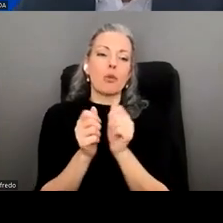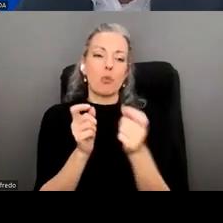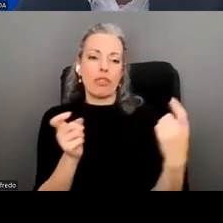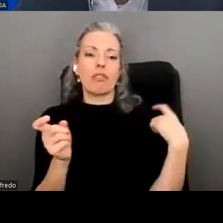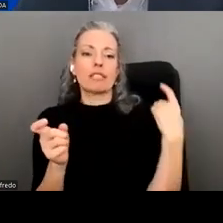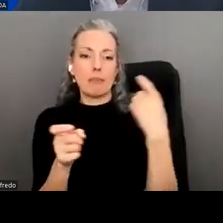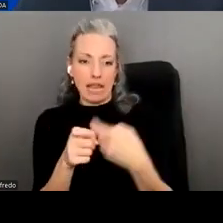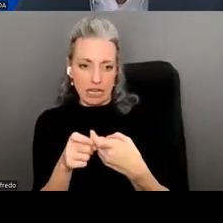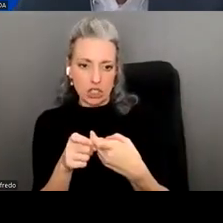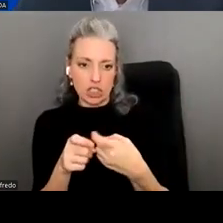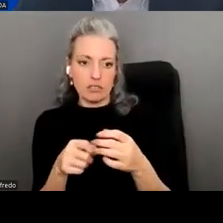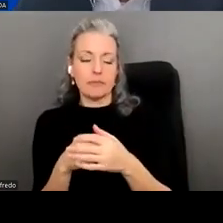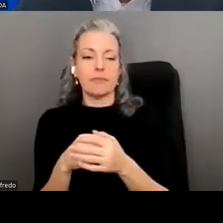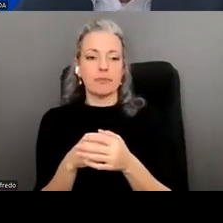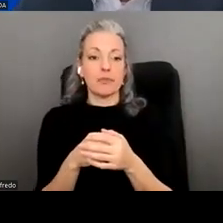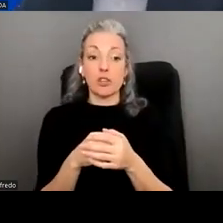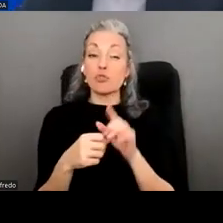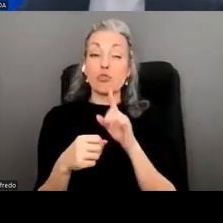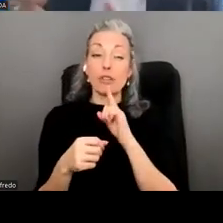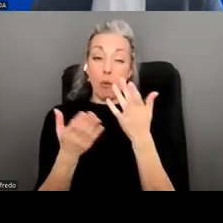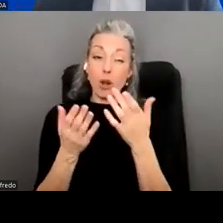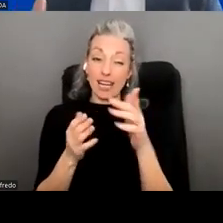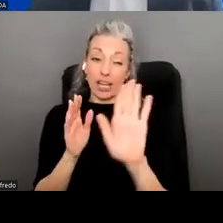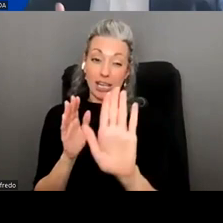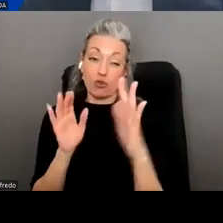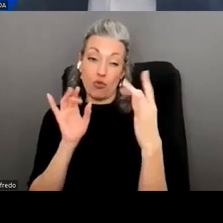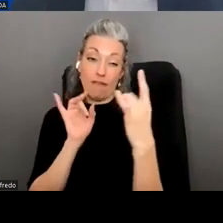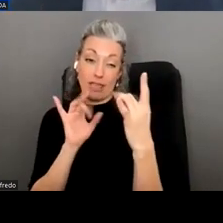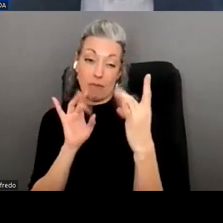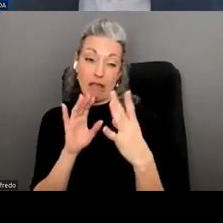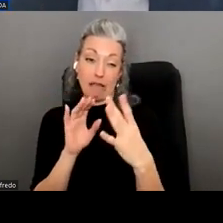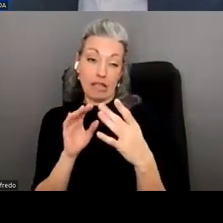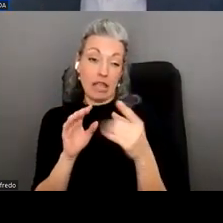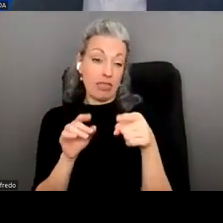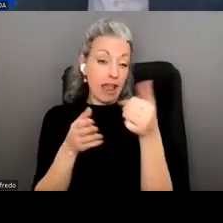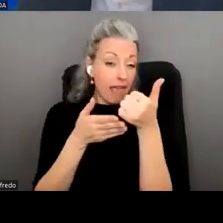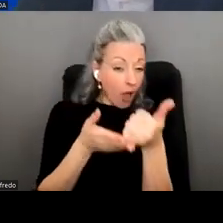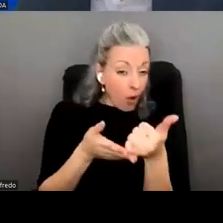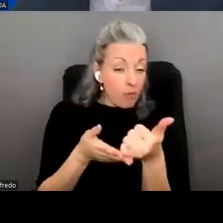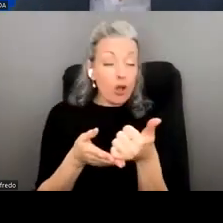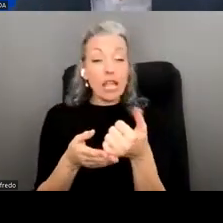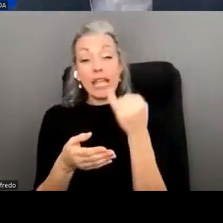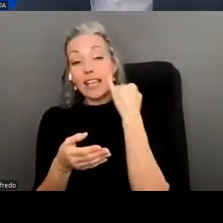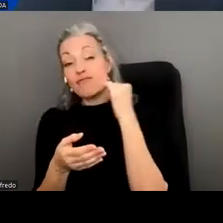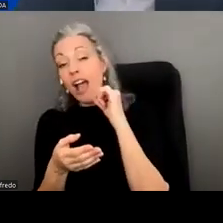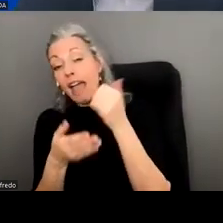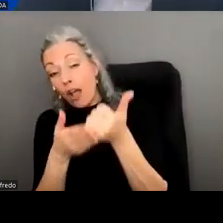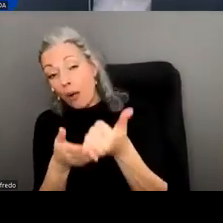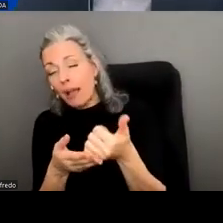for questions here, I would love to hear your feedback about this equity index. Is it helpful? What can we do to make it more helpful or more user-friendly, et